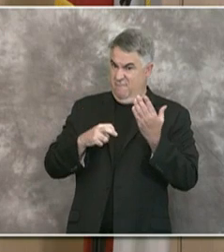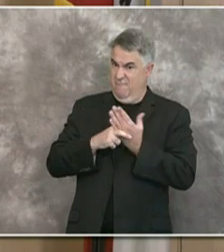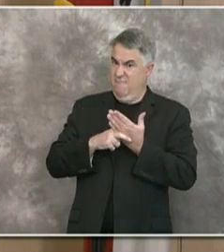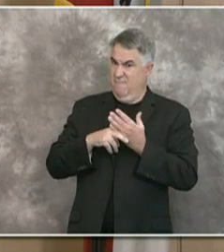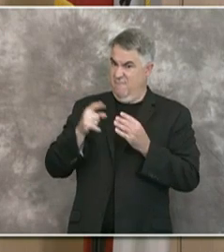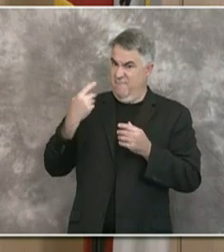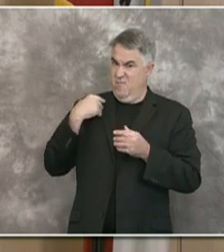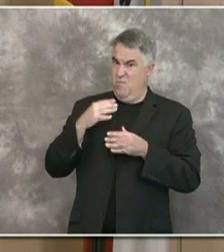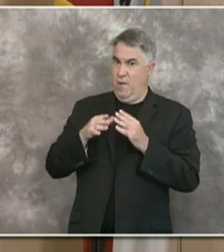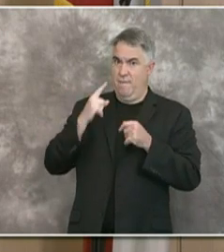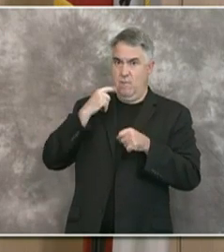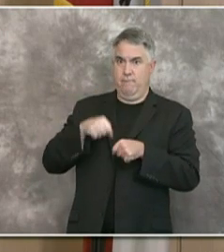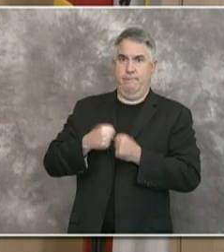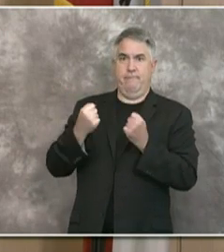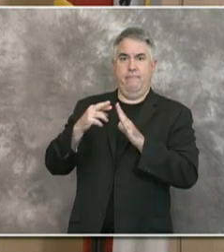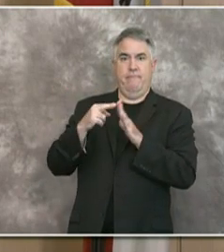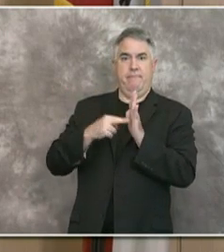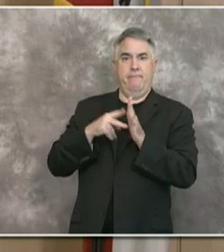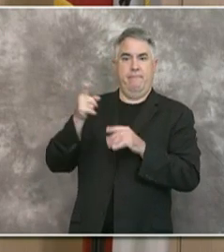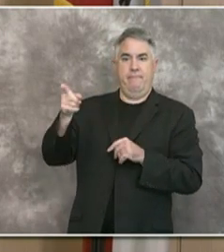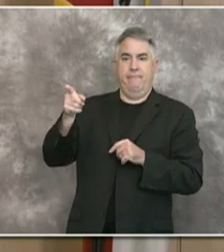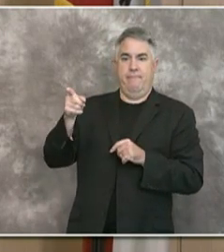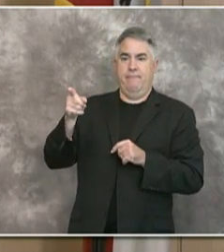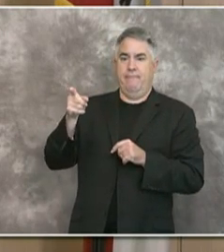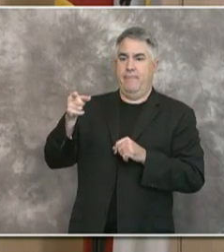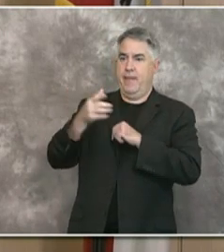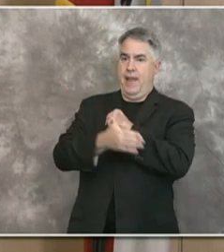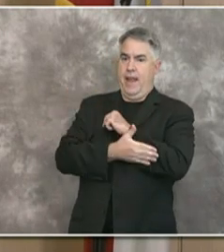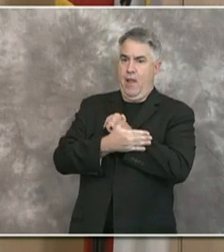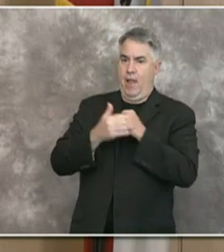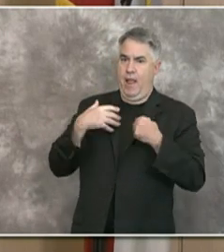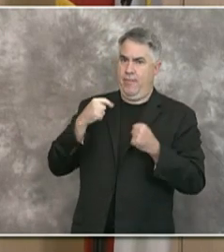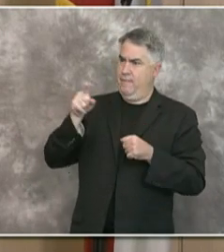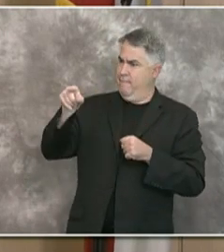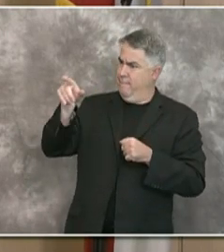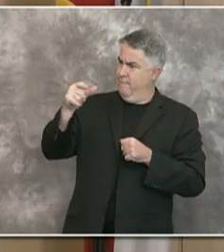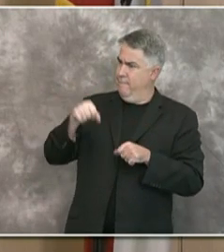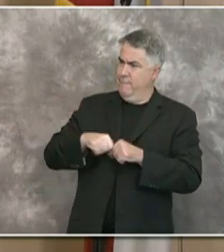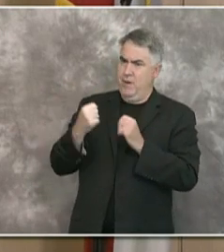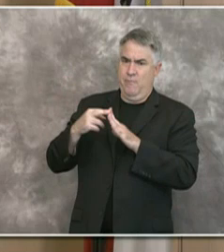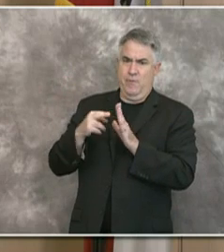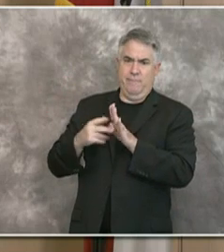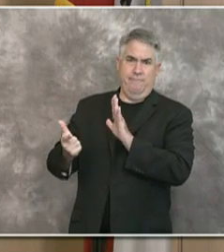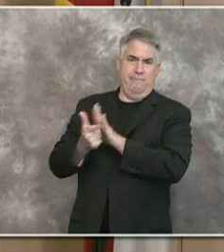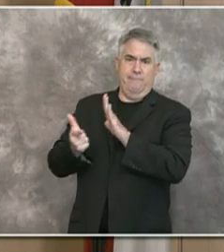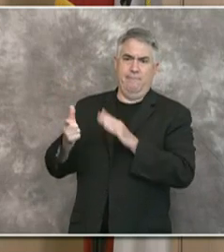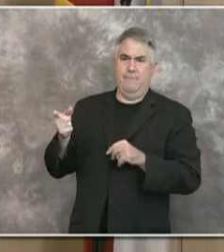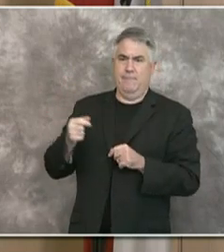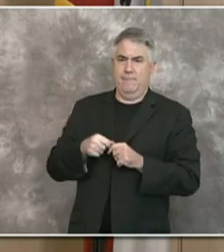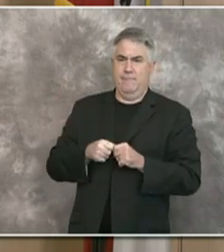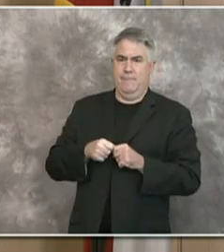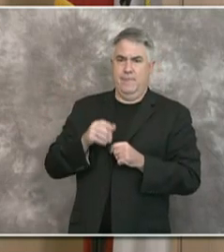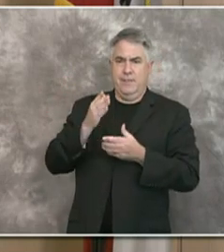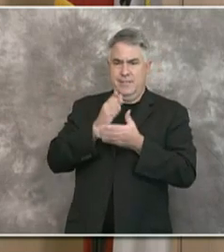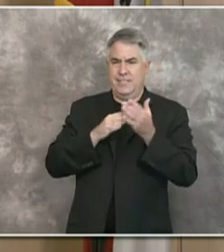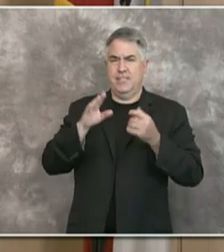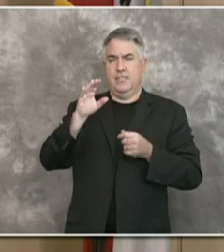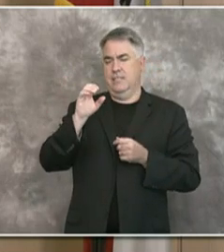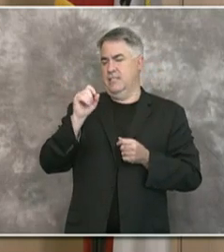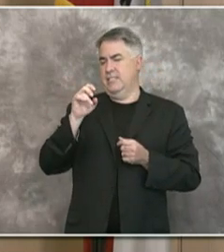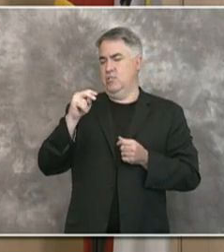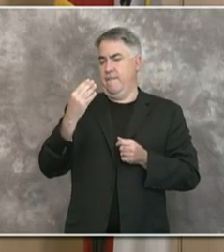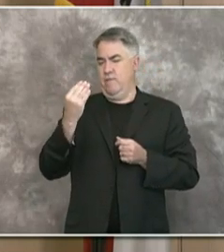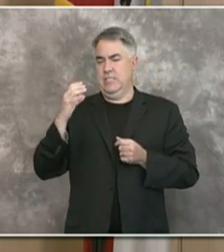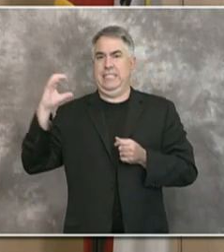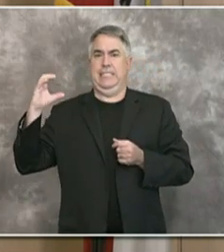for violating a county health order. That order would be Section 14C, which bans